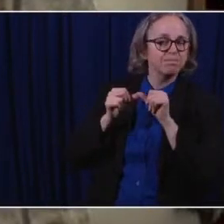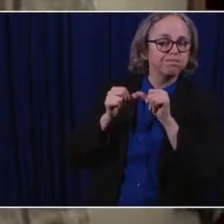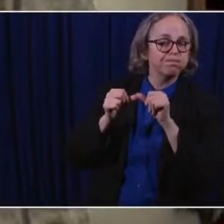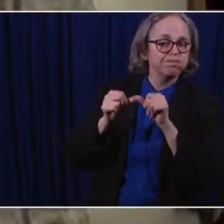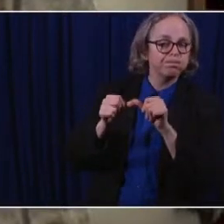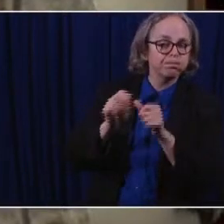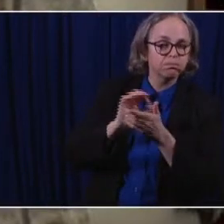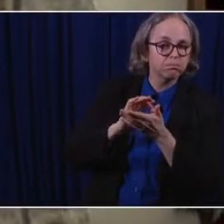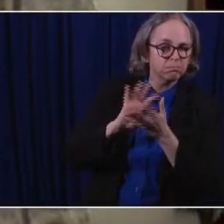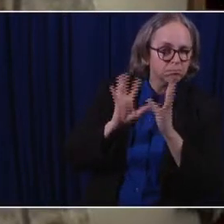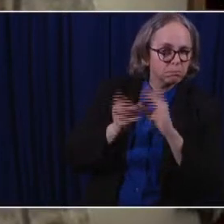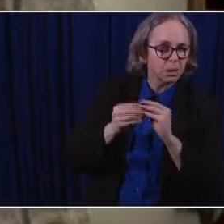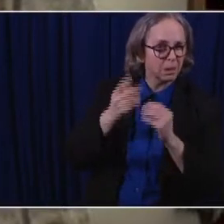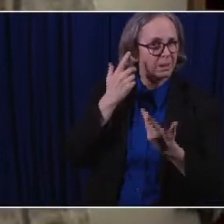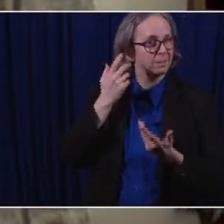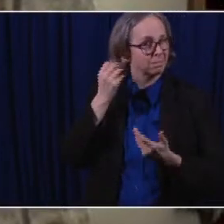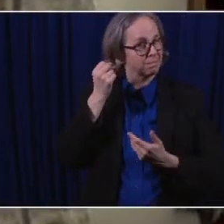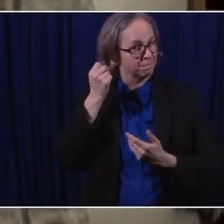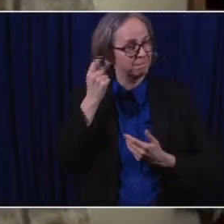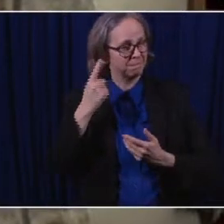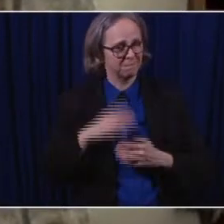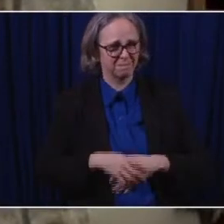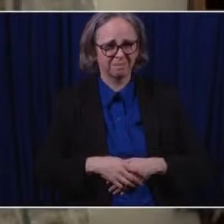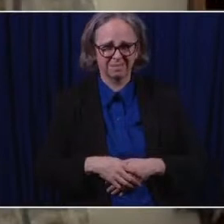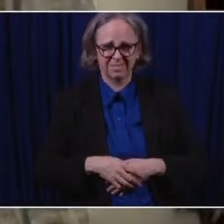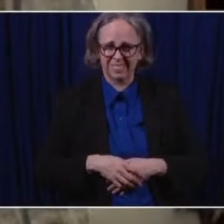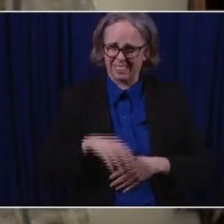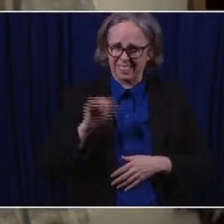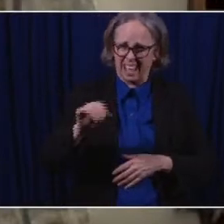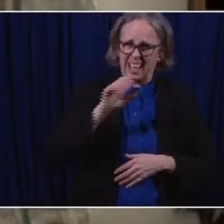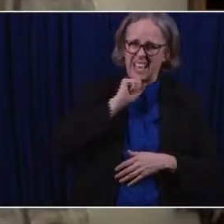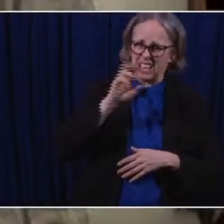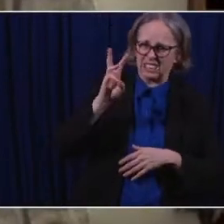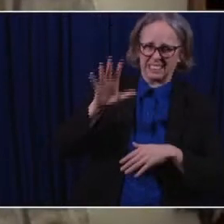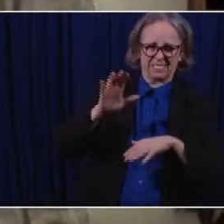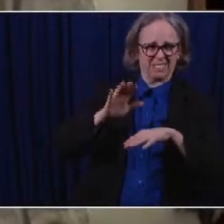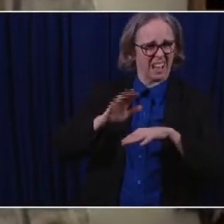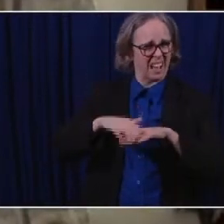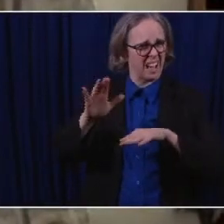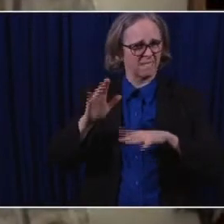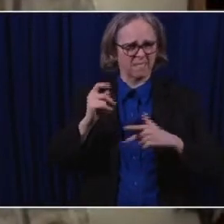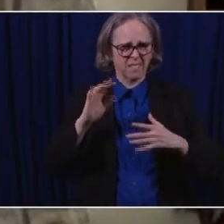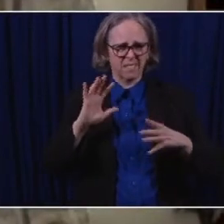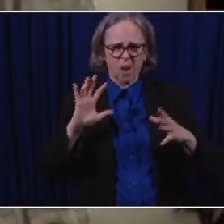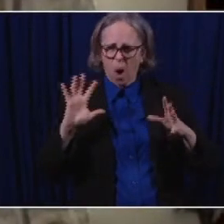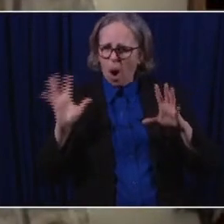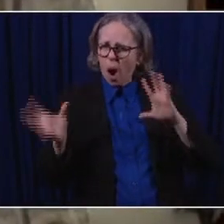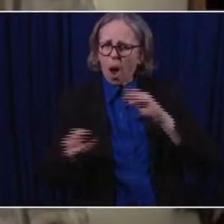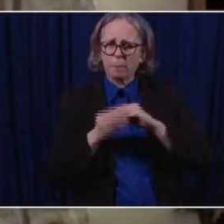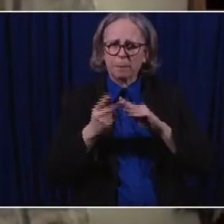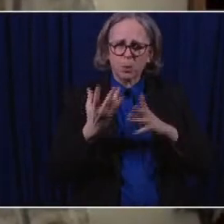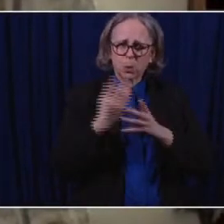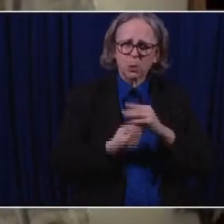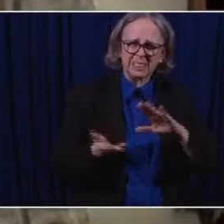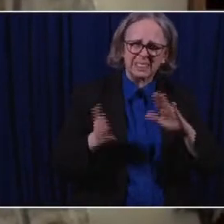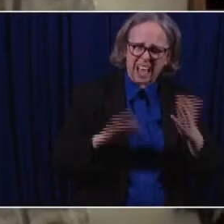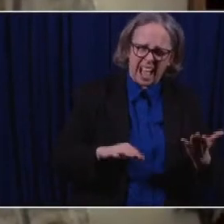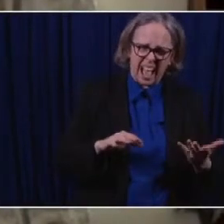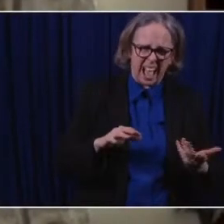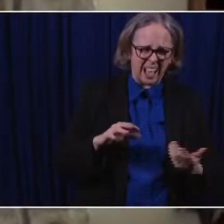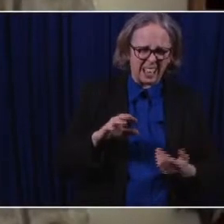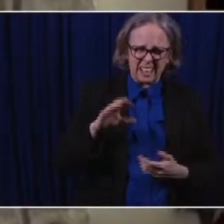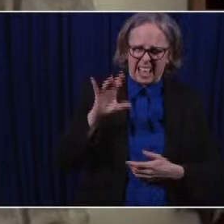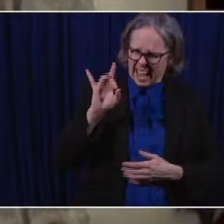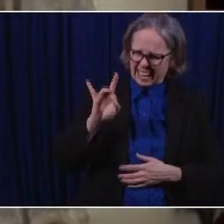age group, because we know 87% of the people who've died in this state have been 65 years of age and older. At the